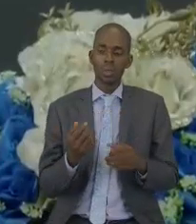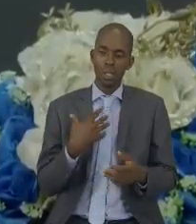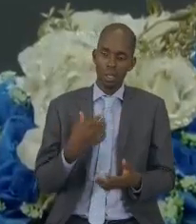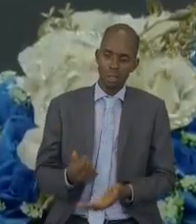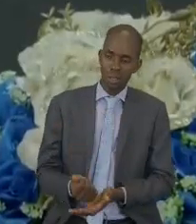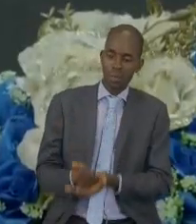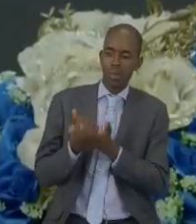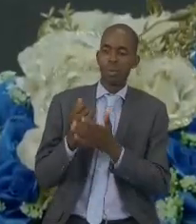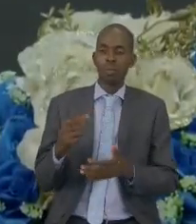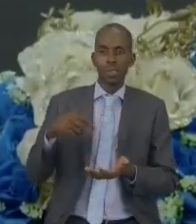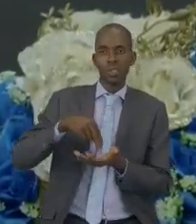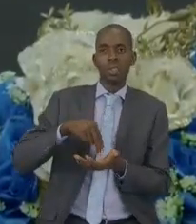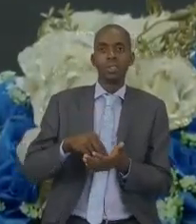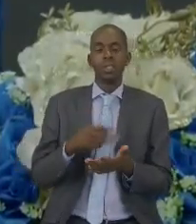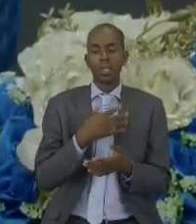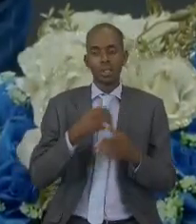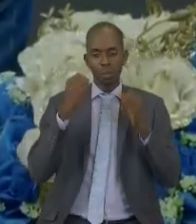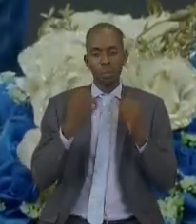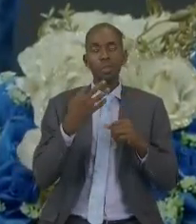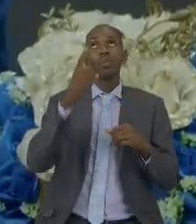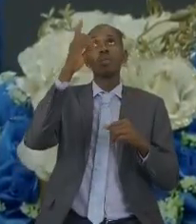the power of God will do the work.